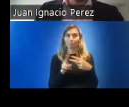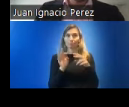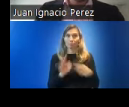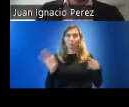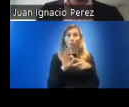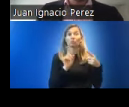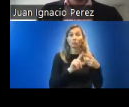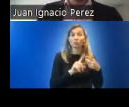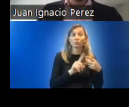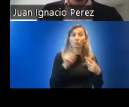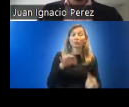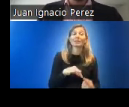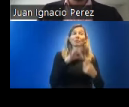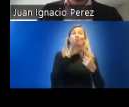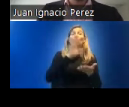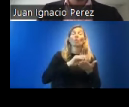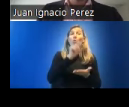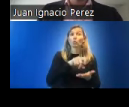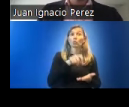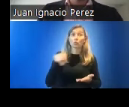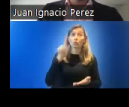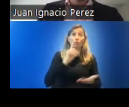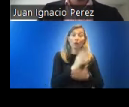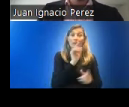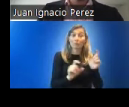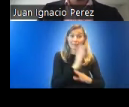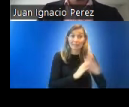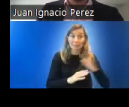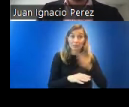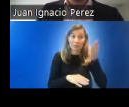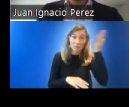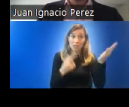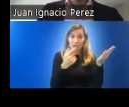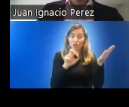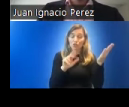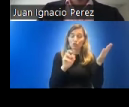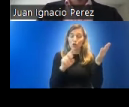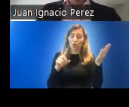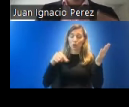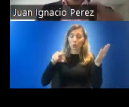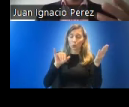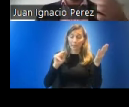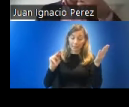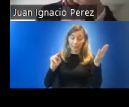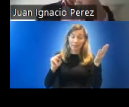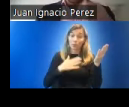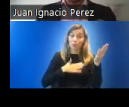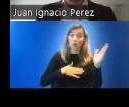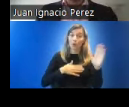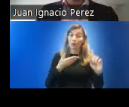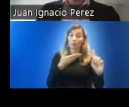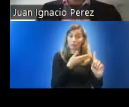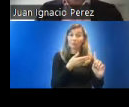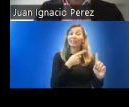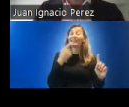work of the Special Rapporteur on the Rights of Persons with Disabilities, Mr. J.R. Quinn, which has recently